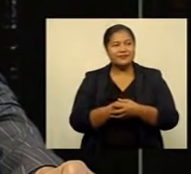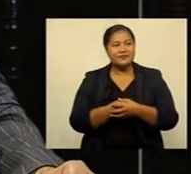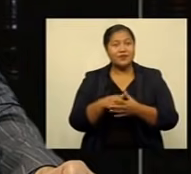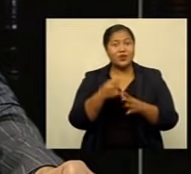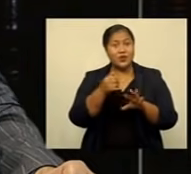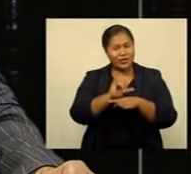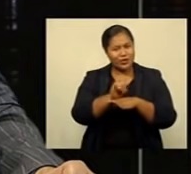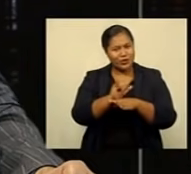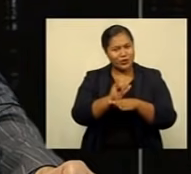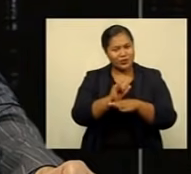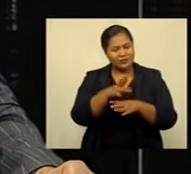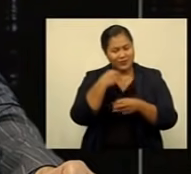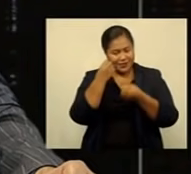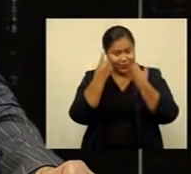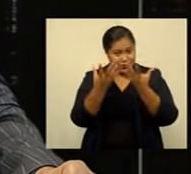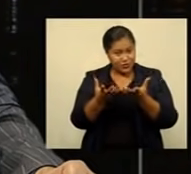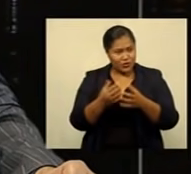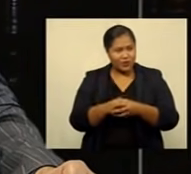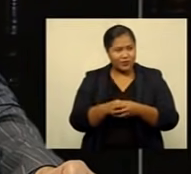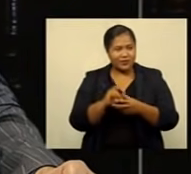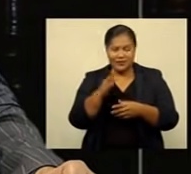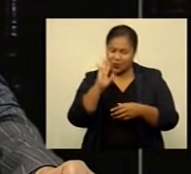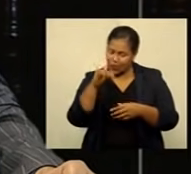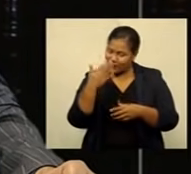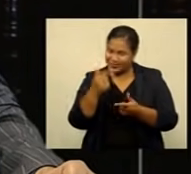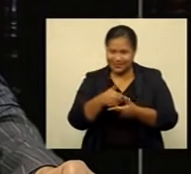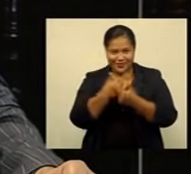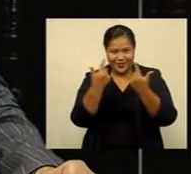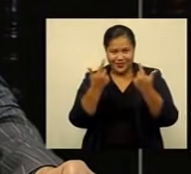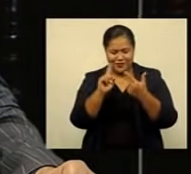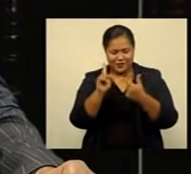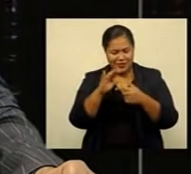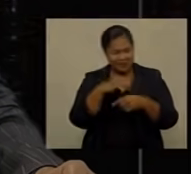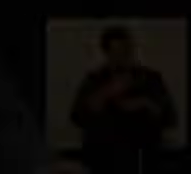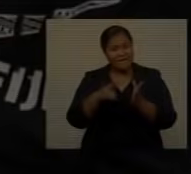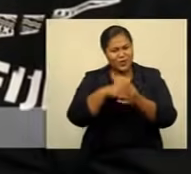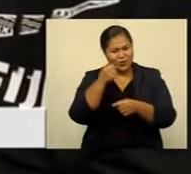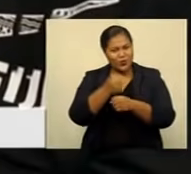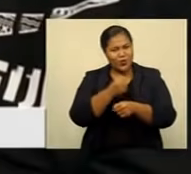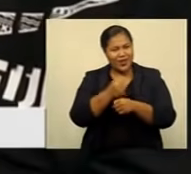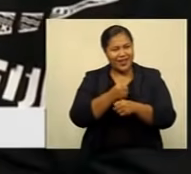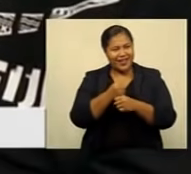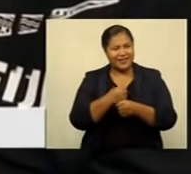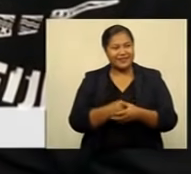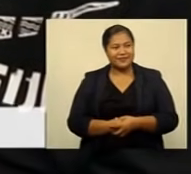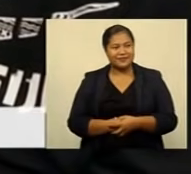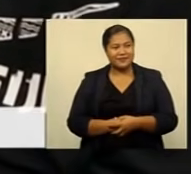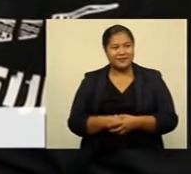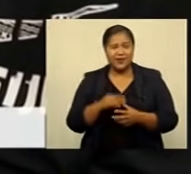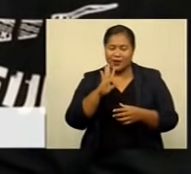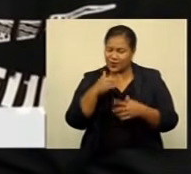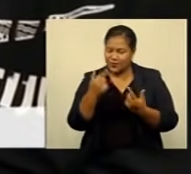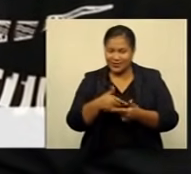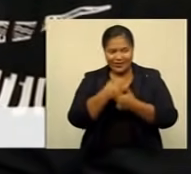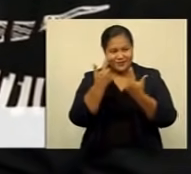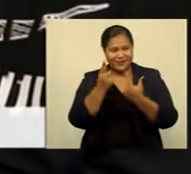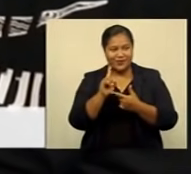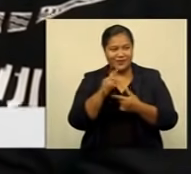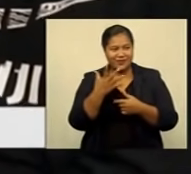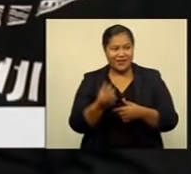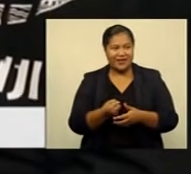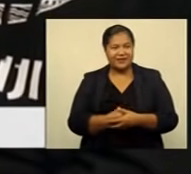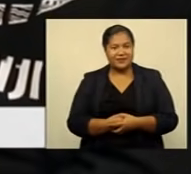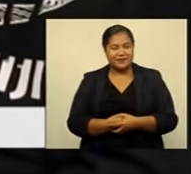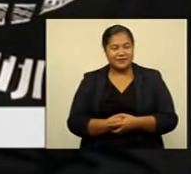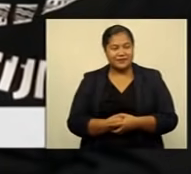channel, where Dyer revealed that we should always be grateful for what we have. Always been grateful for what you have. Back when it